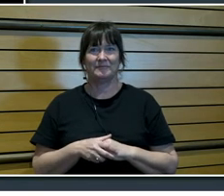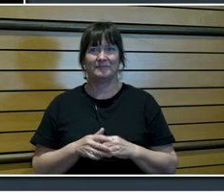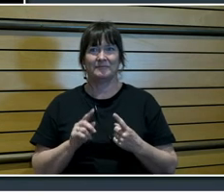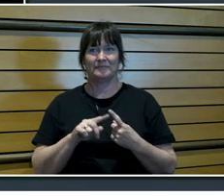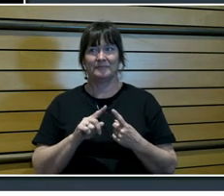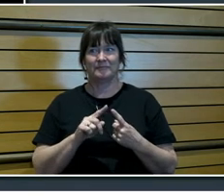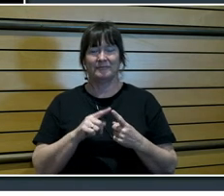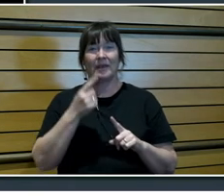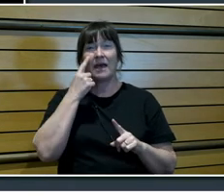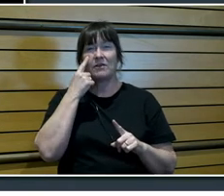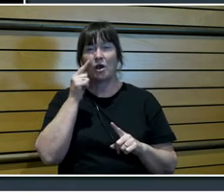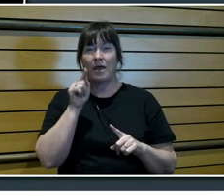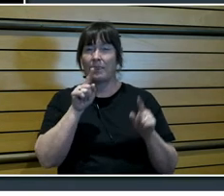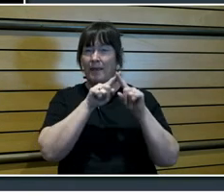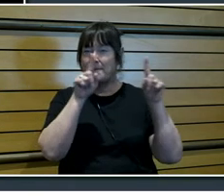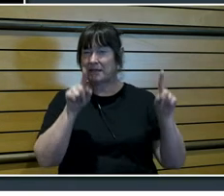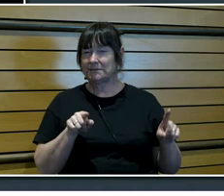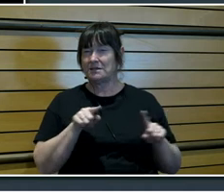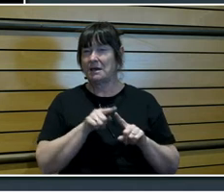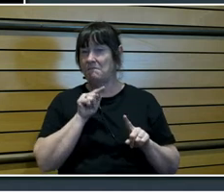I want you to have a look at that picture up there,